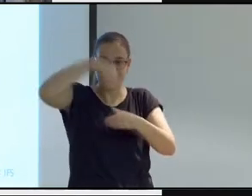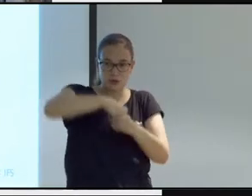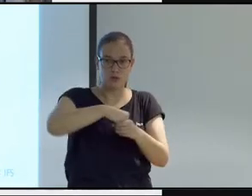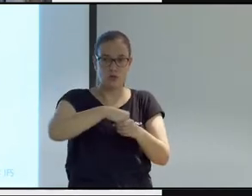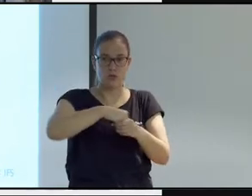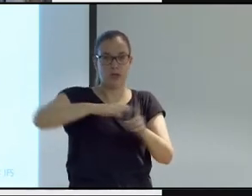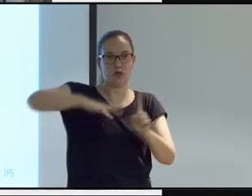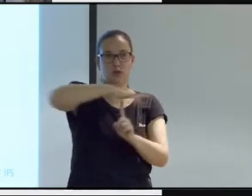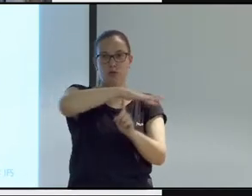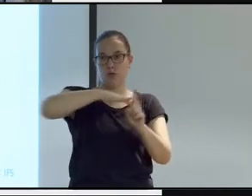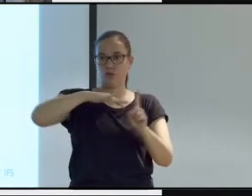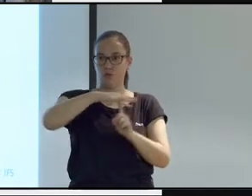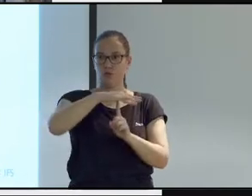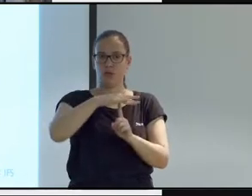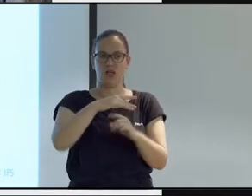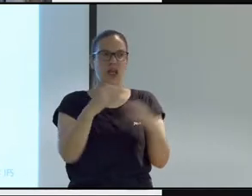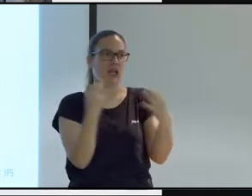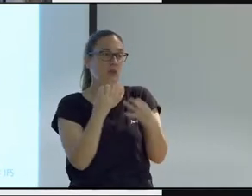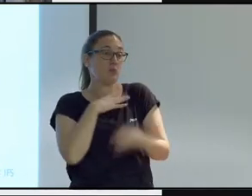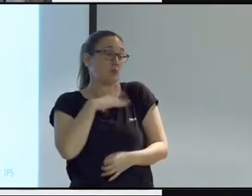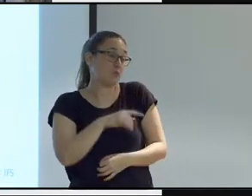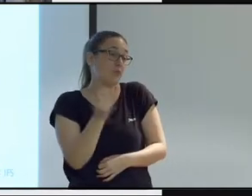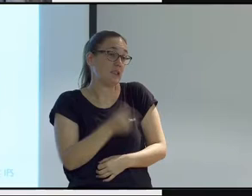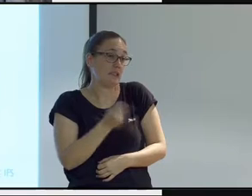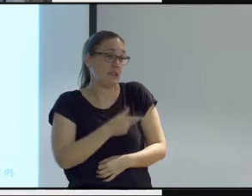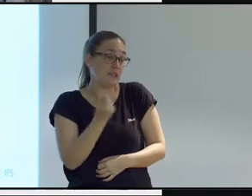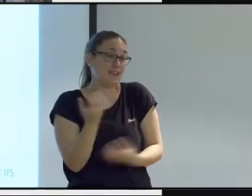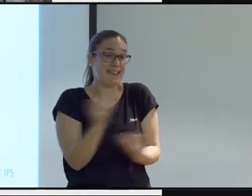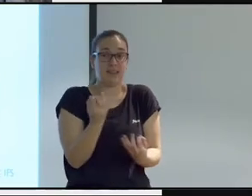discourse is basically based on